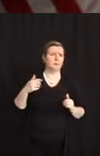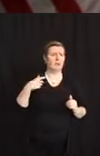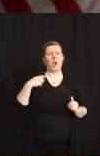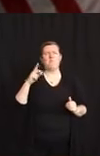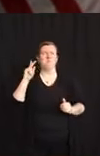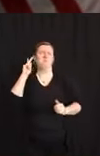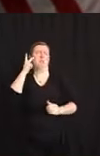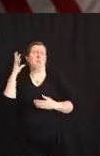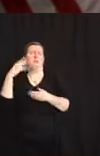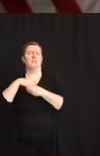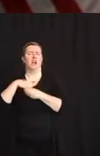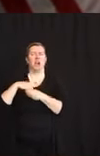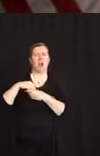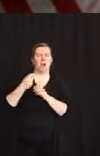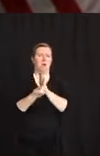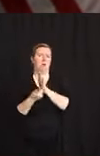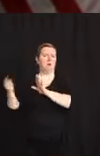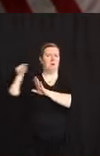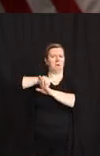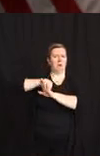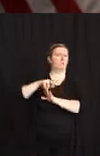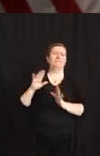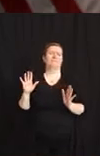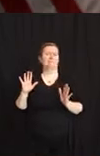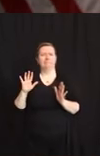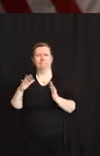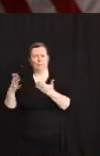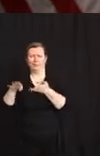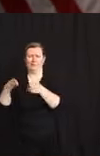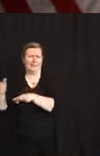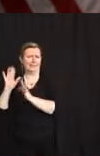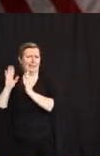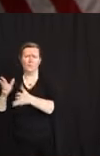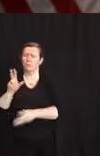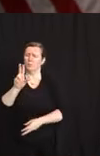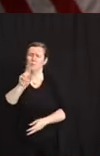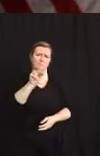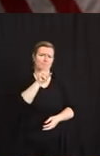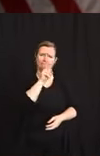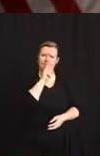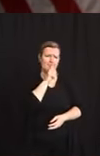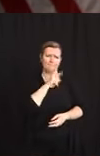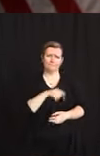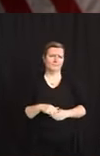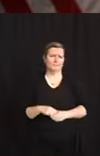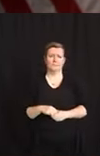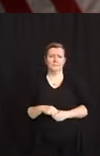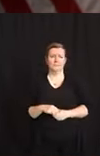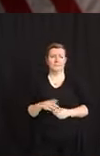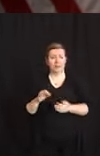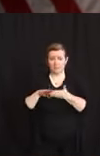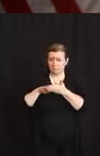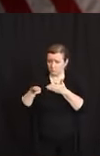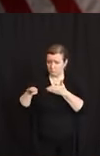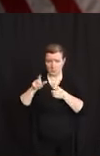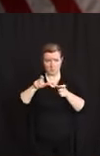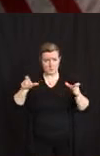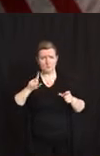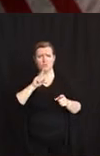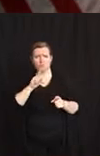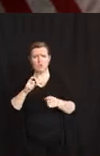got to make sure, if we're releasing folks, we've got to make sure that we're doing it right. And every loss of life, regardless of where they are,